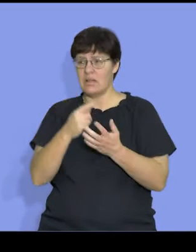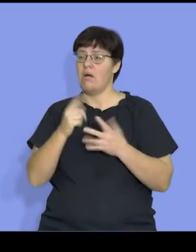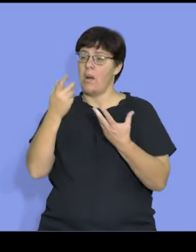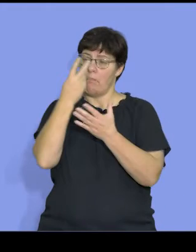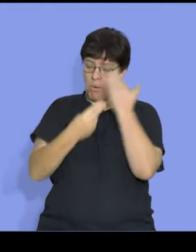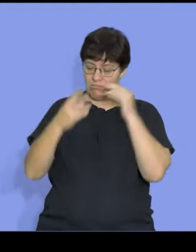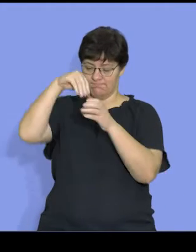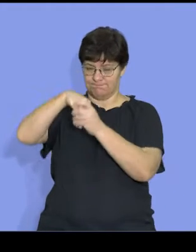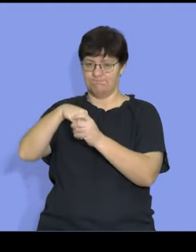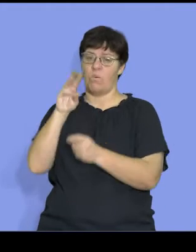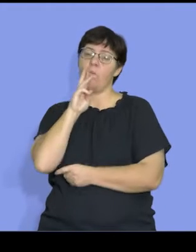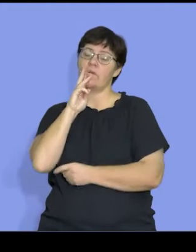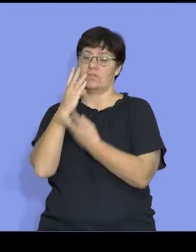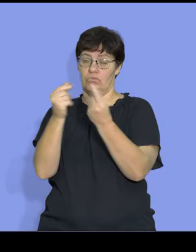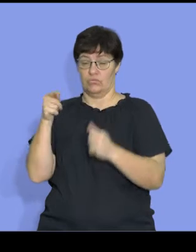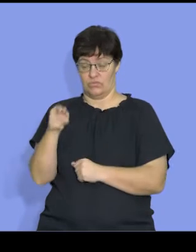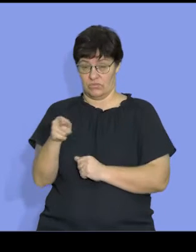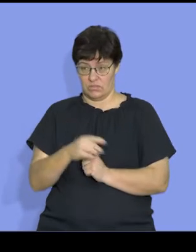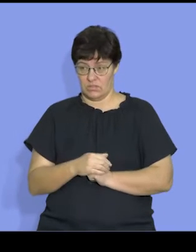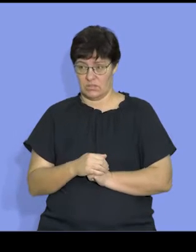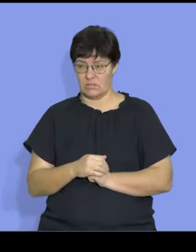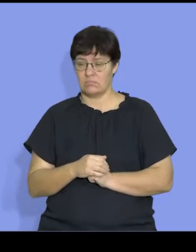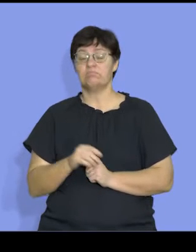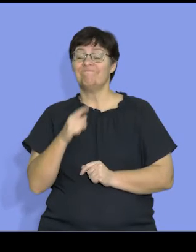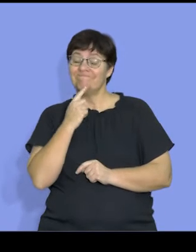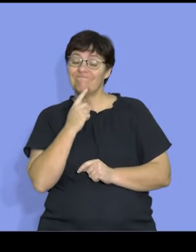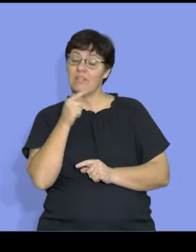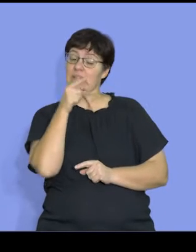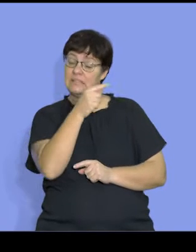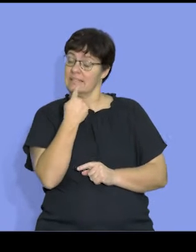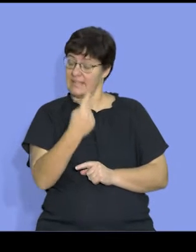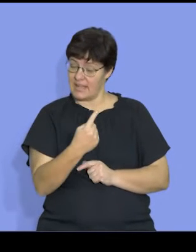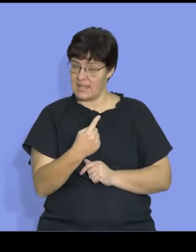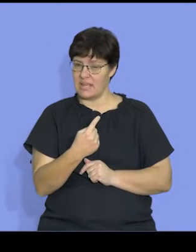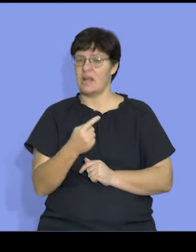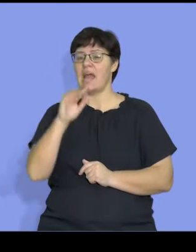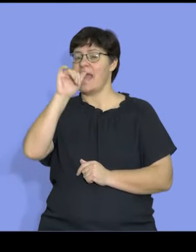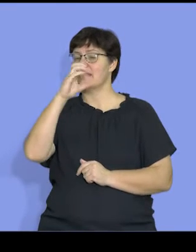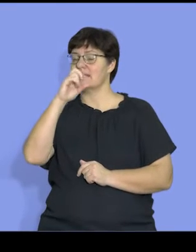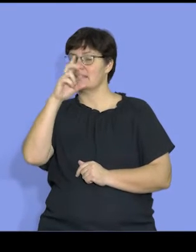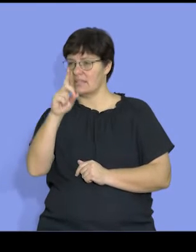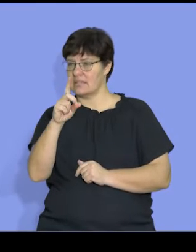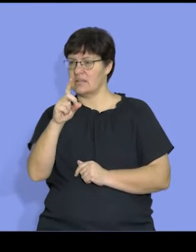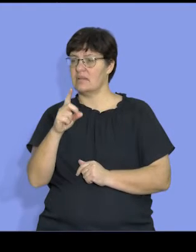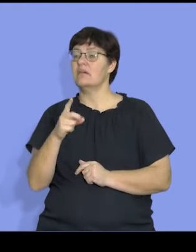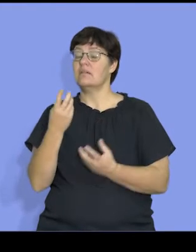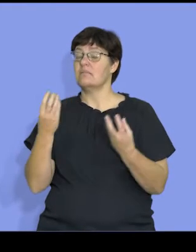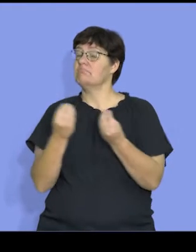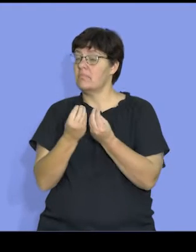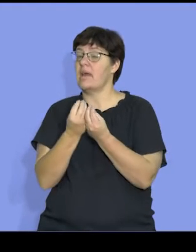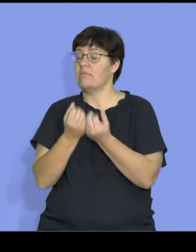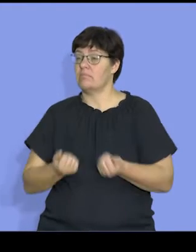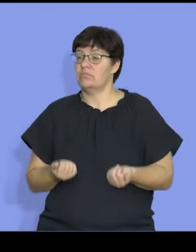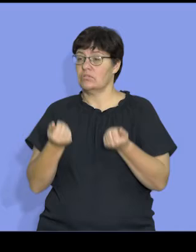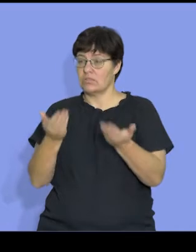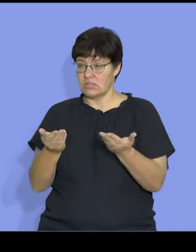solutions. So Arrhenius says, an acid is by definition a substance that produces hydronium